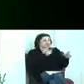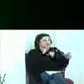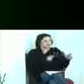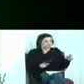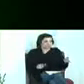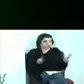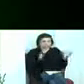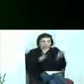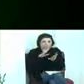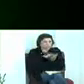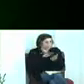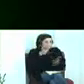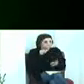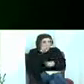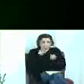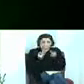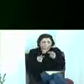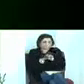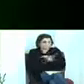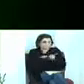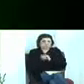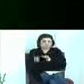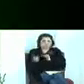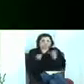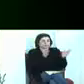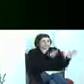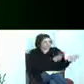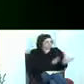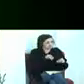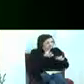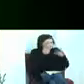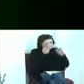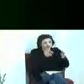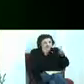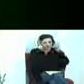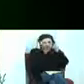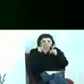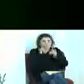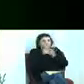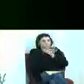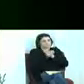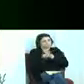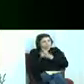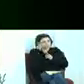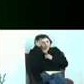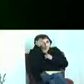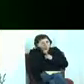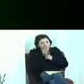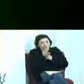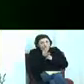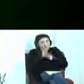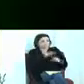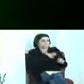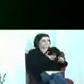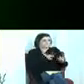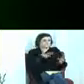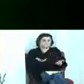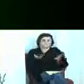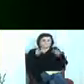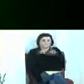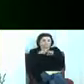prosper you and not to harm you. Plans to give you hope and a future. Please rise as you are